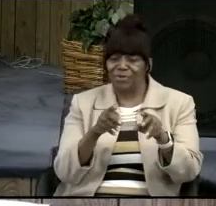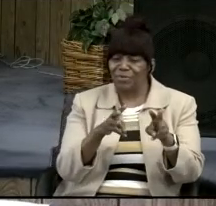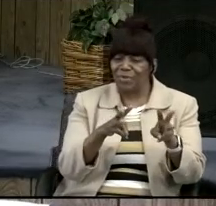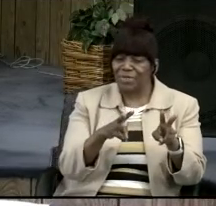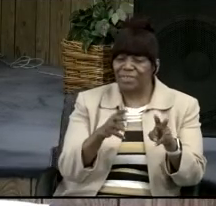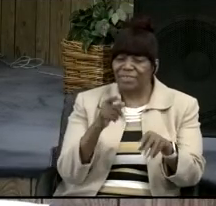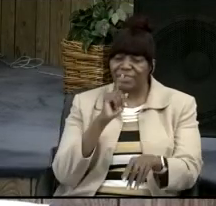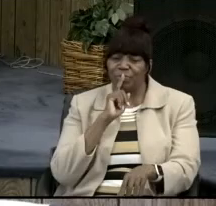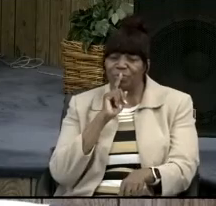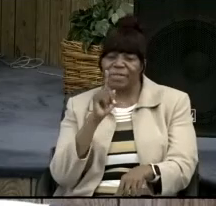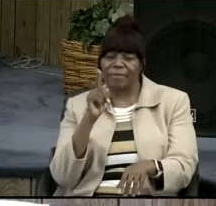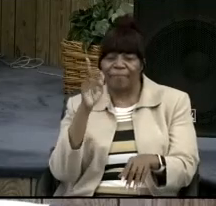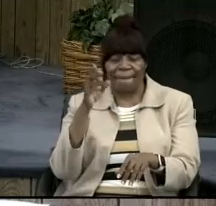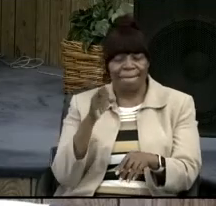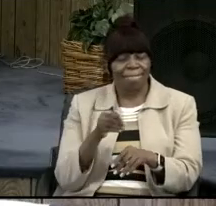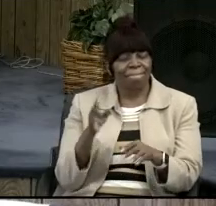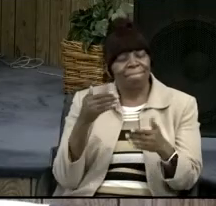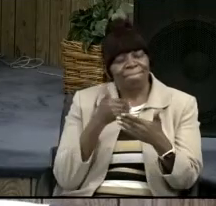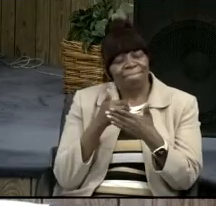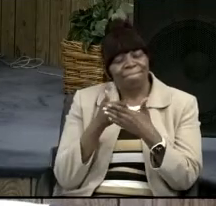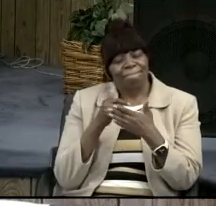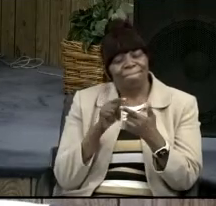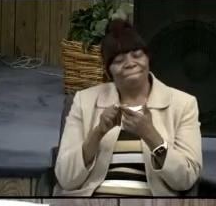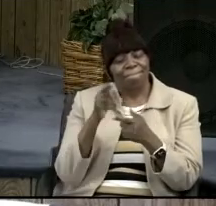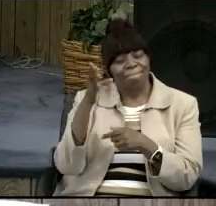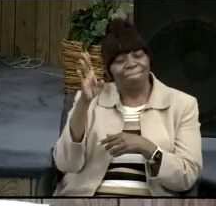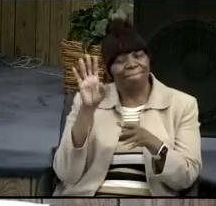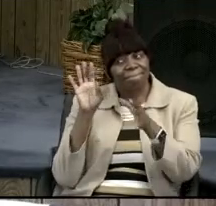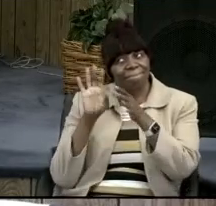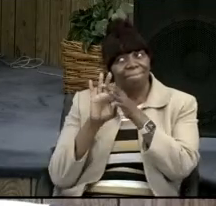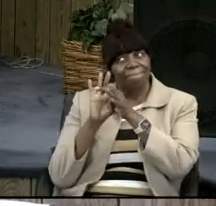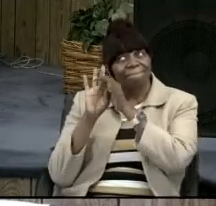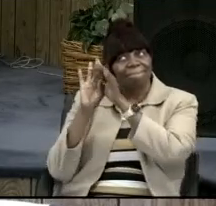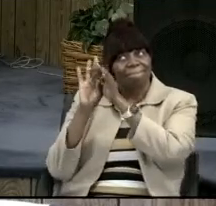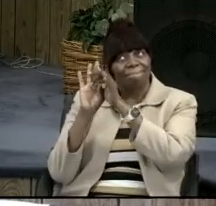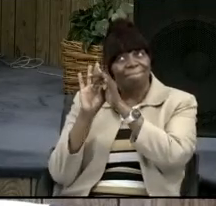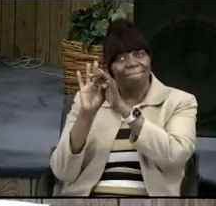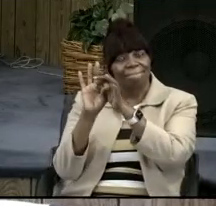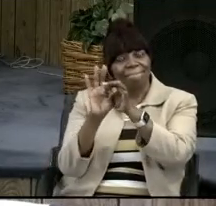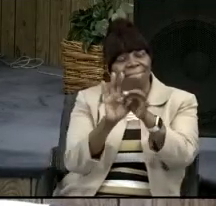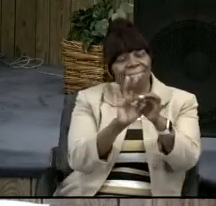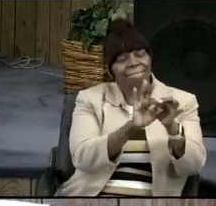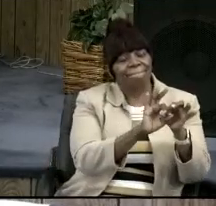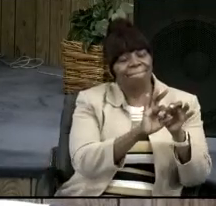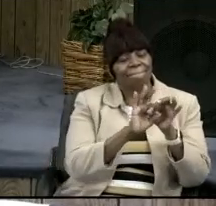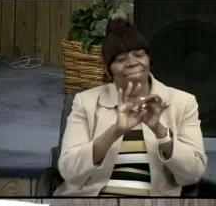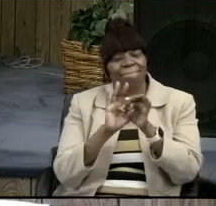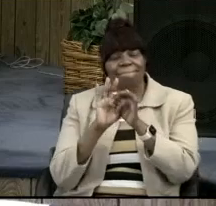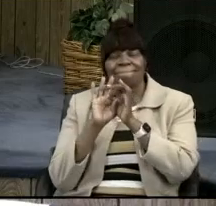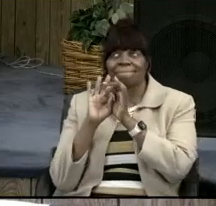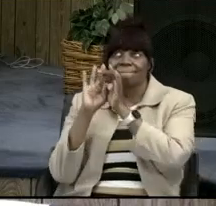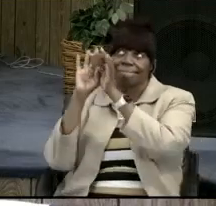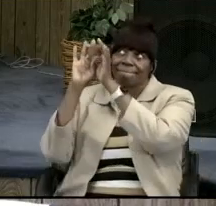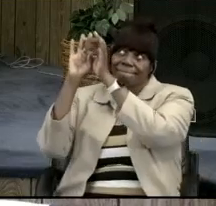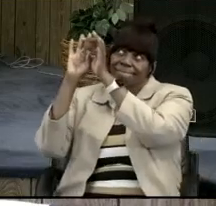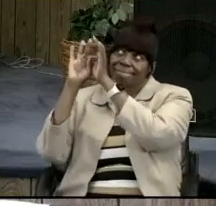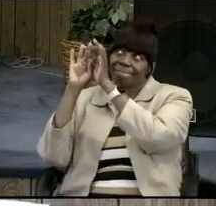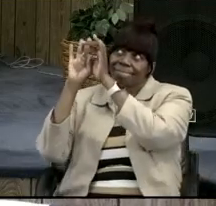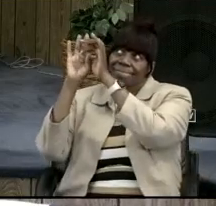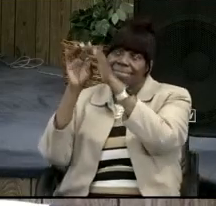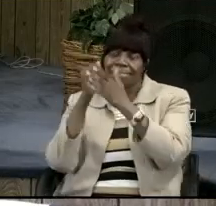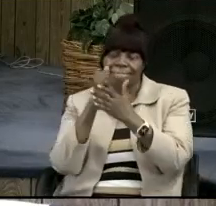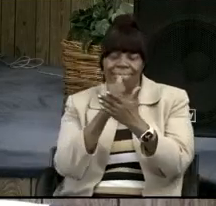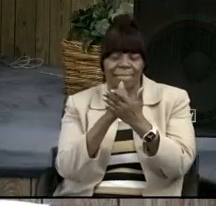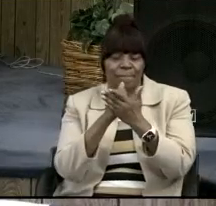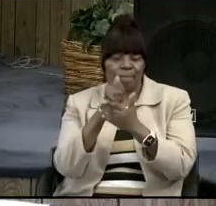to God. All we have to do is connect up with one another and then connect up with God. Amen?